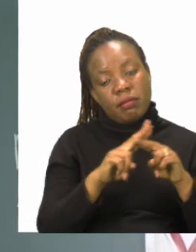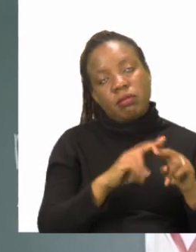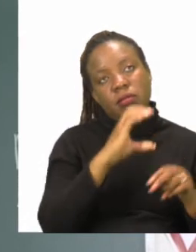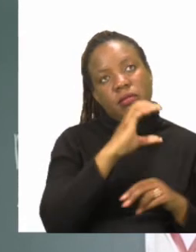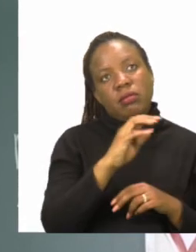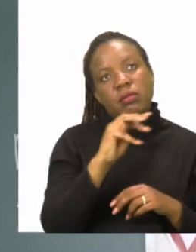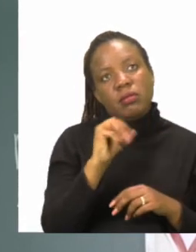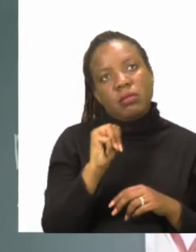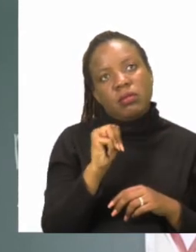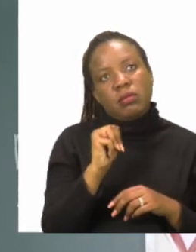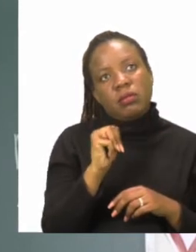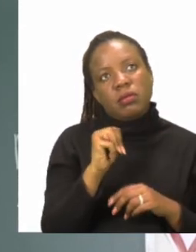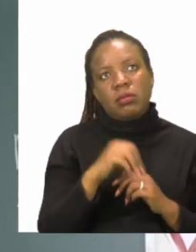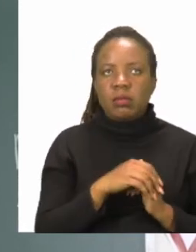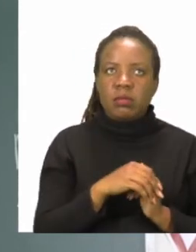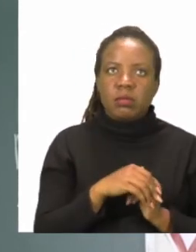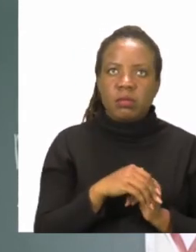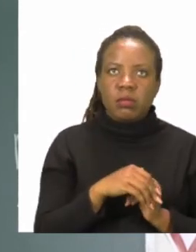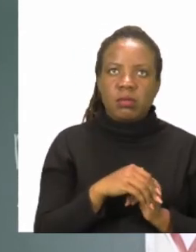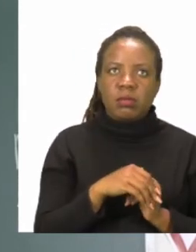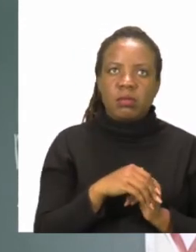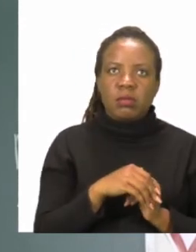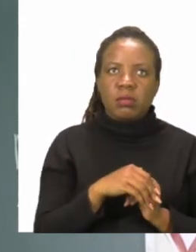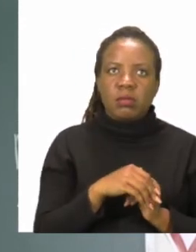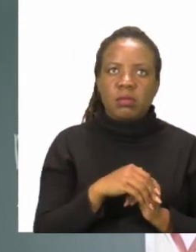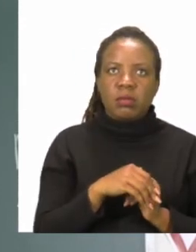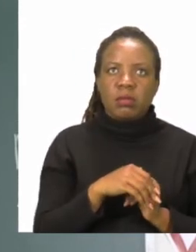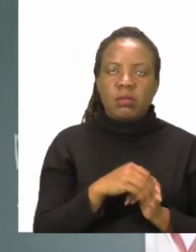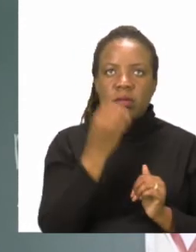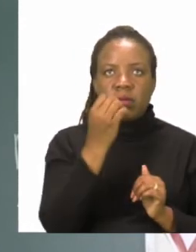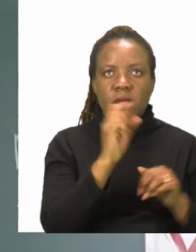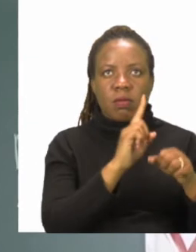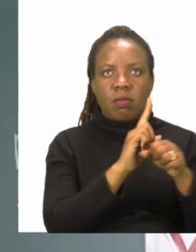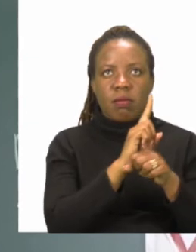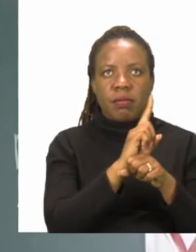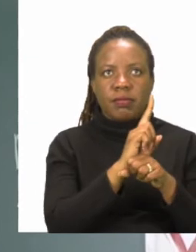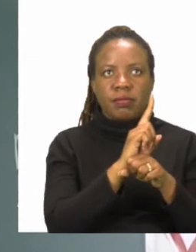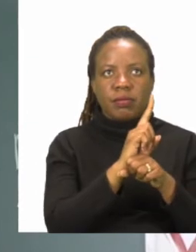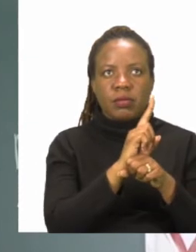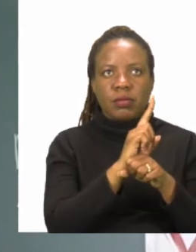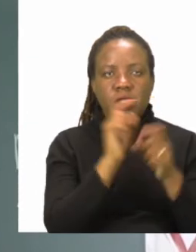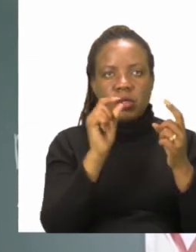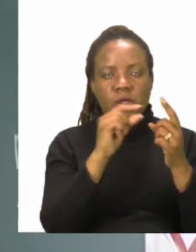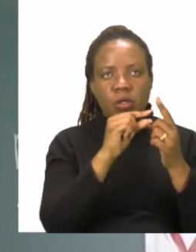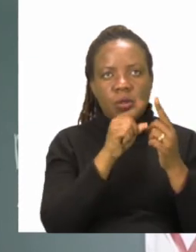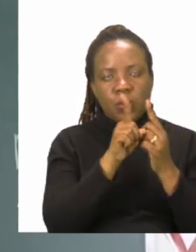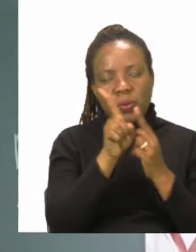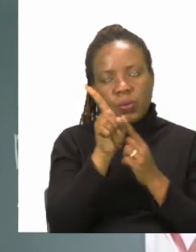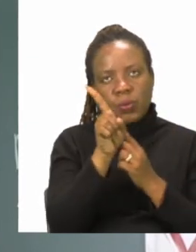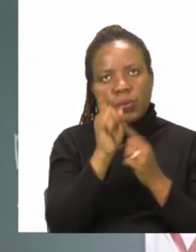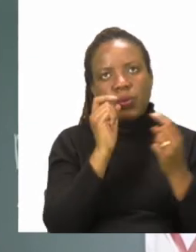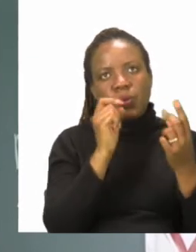okay. So I have two objects on the board. The first object is a branch. Then we have